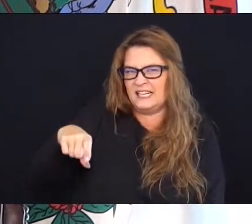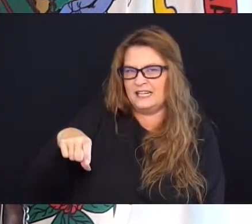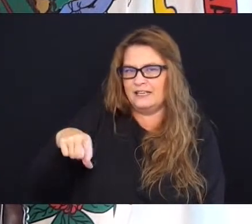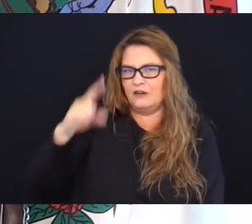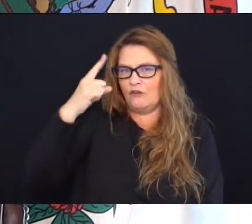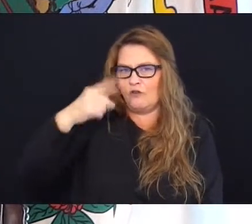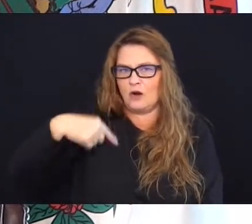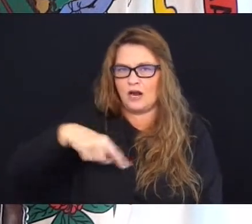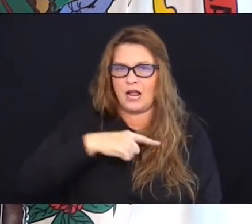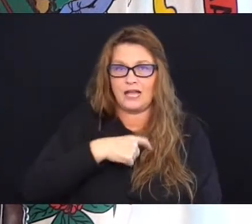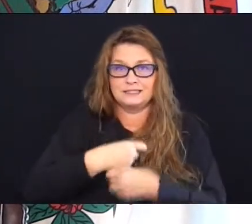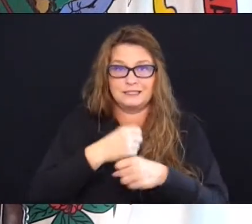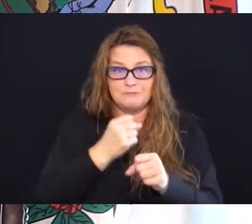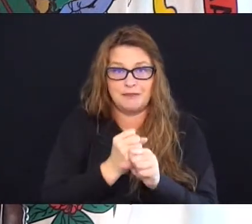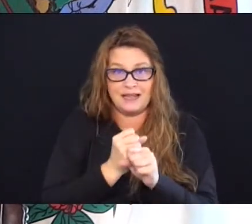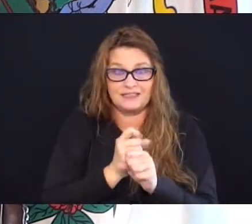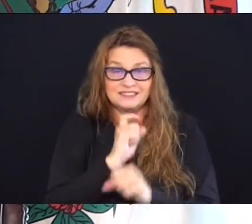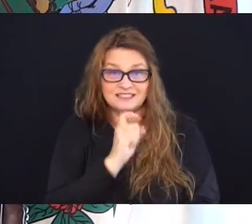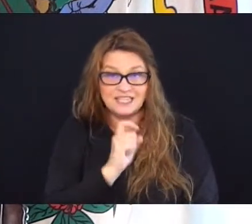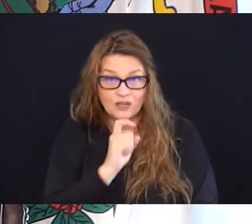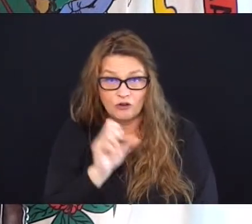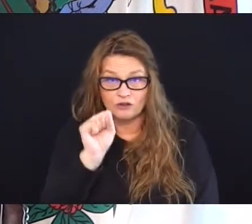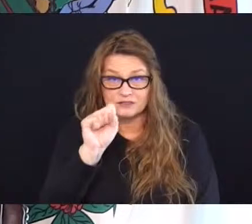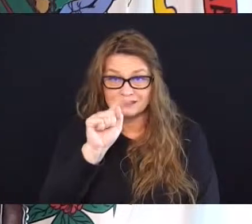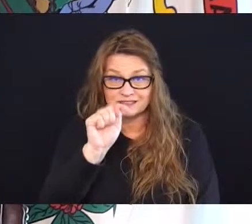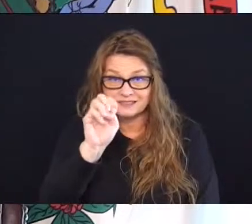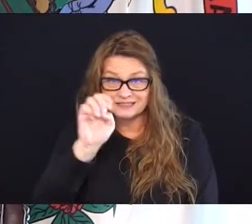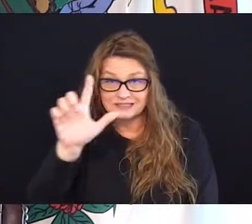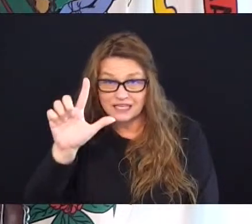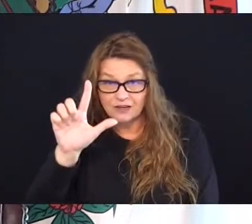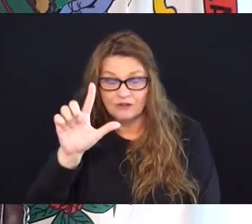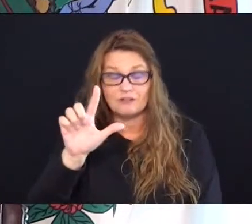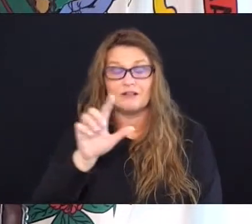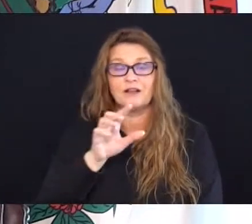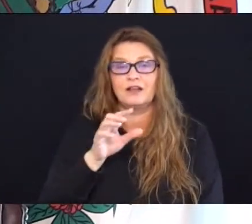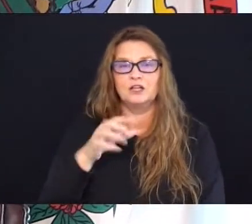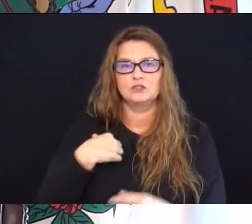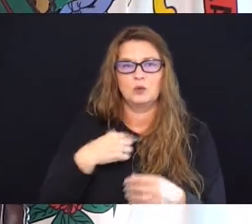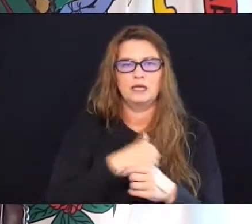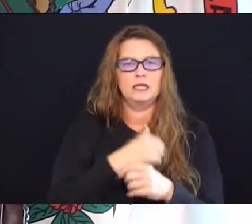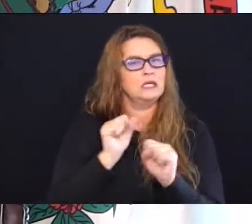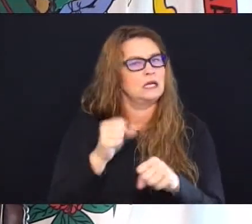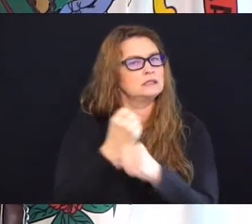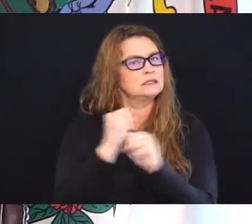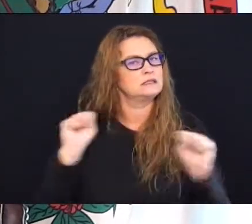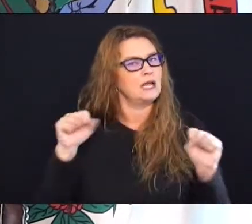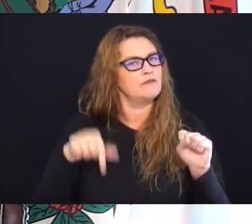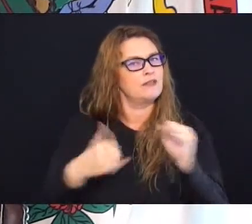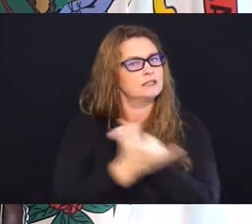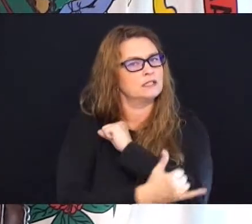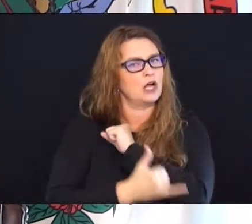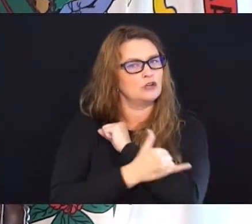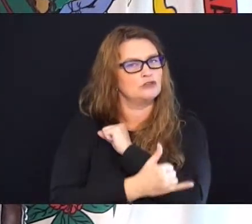be able to make steel to absolutely preserve this country. And then over the last few